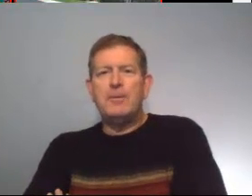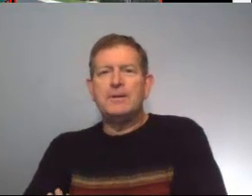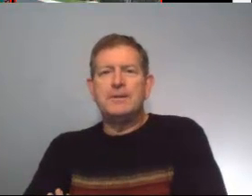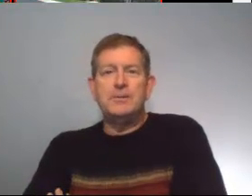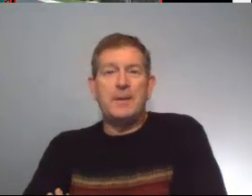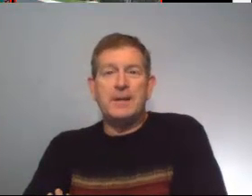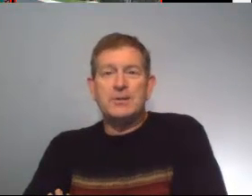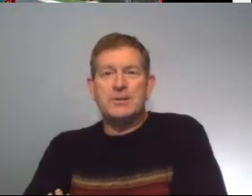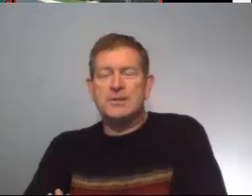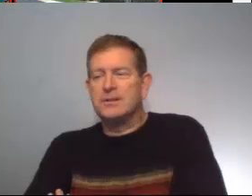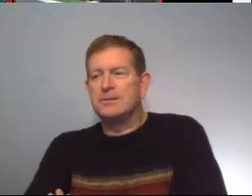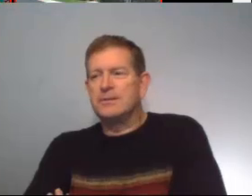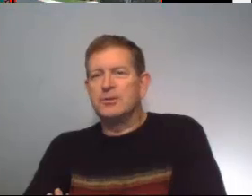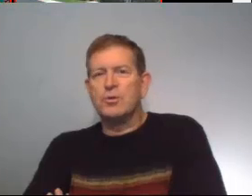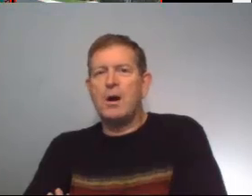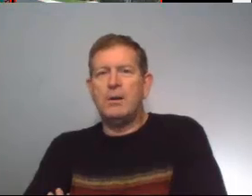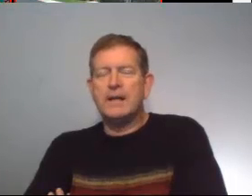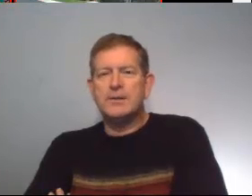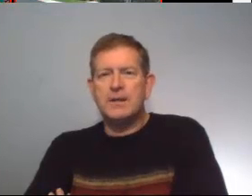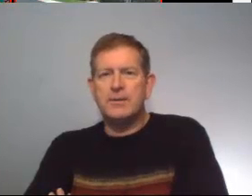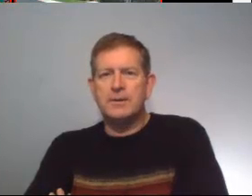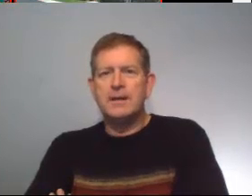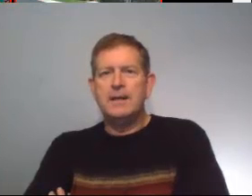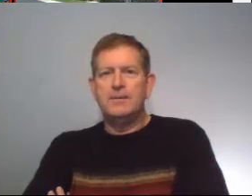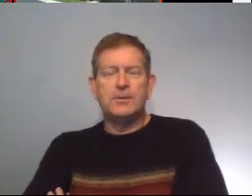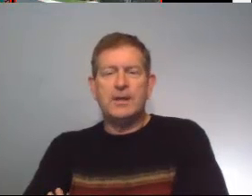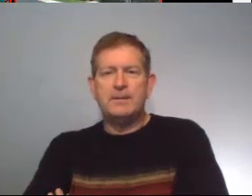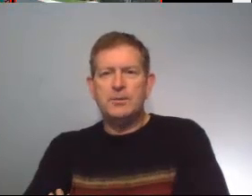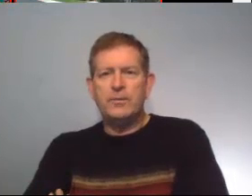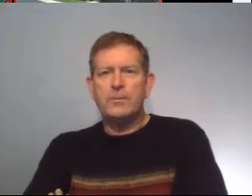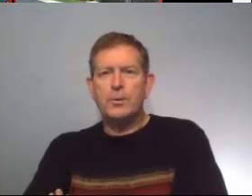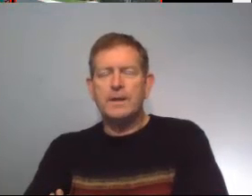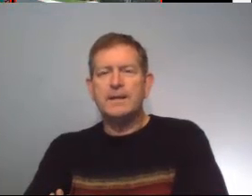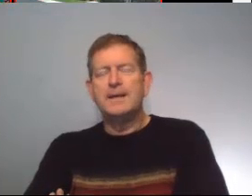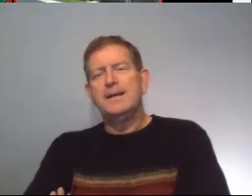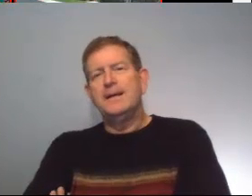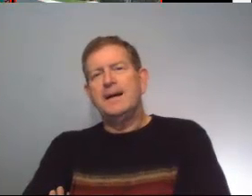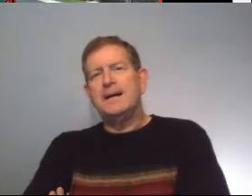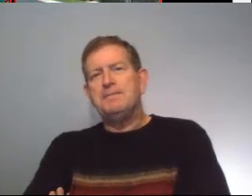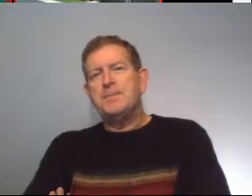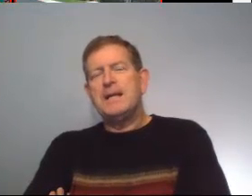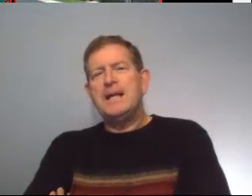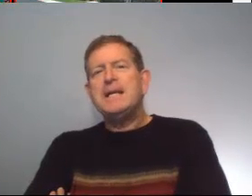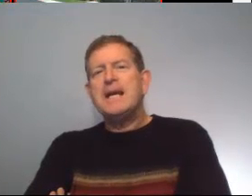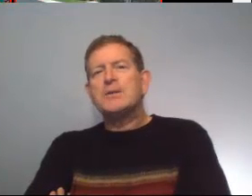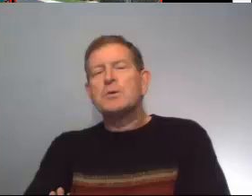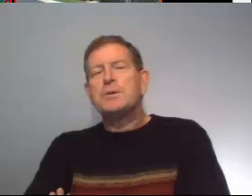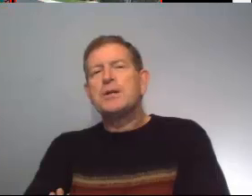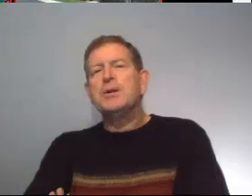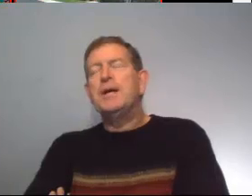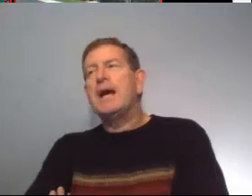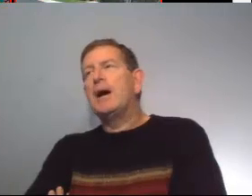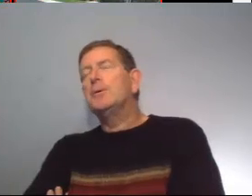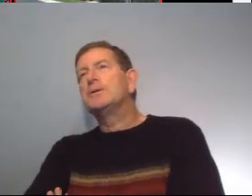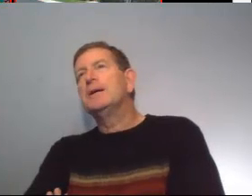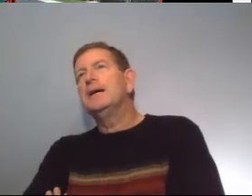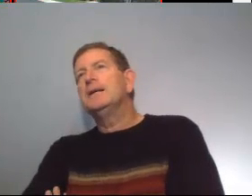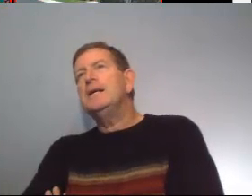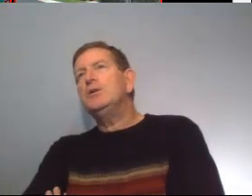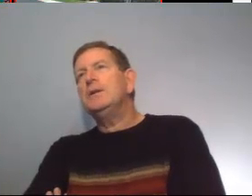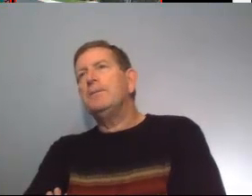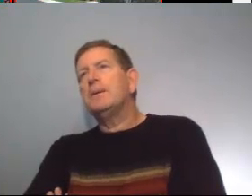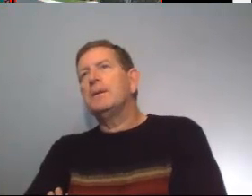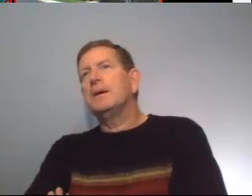and I would do my best to drawl like a Southerner, which I do very poorly. But in any case, on this particular day, I